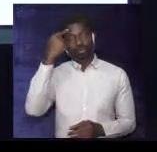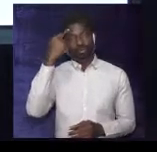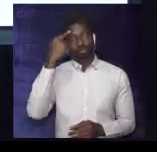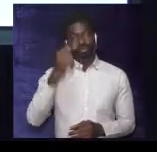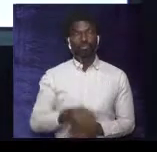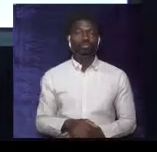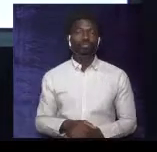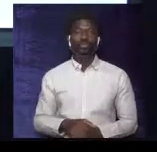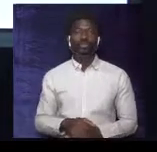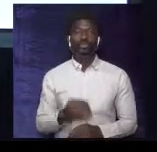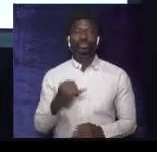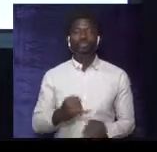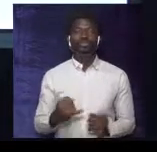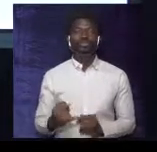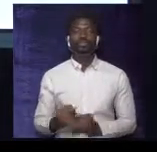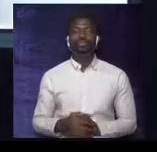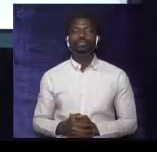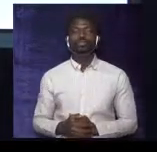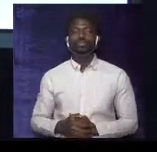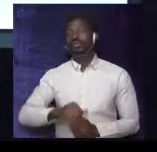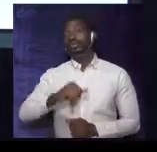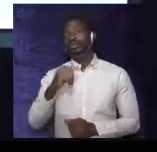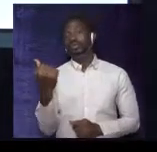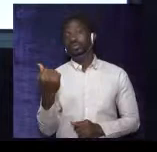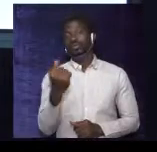government directives.